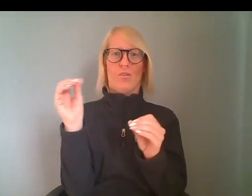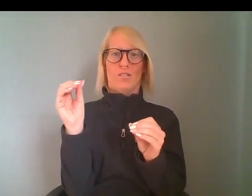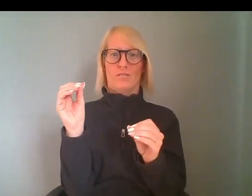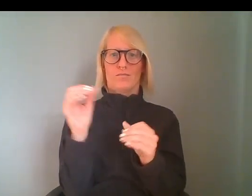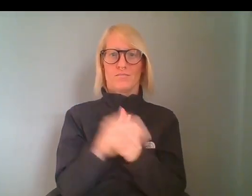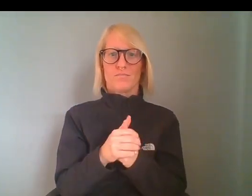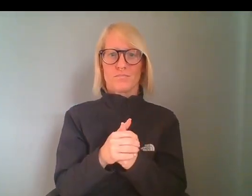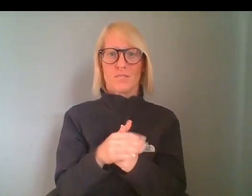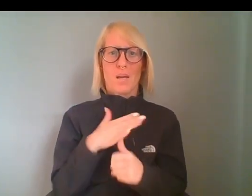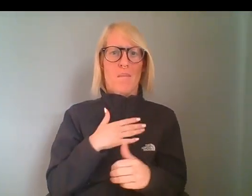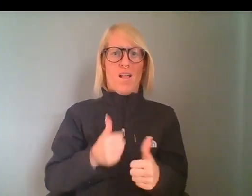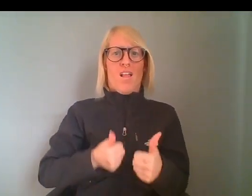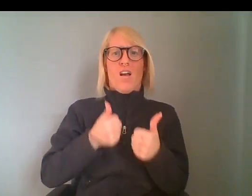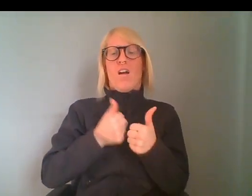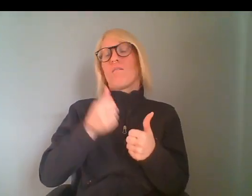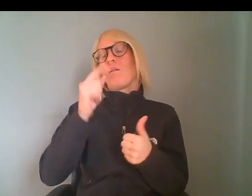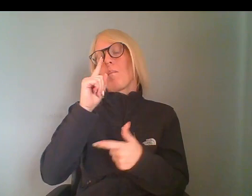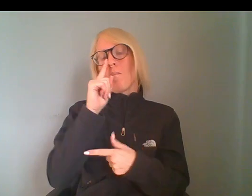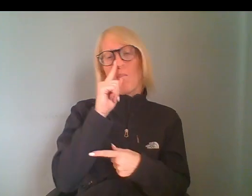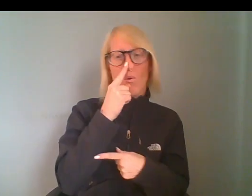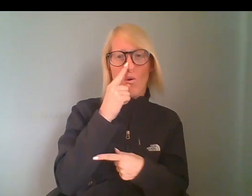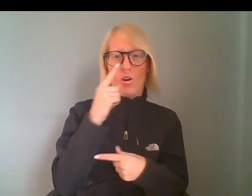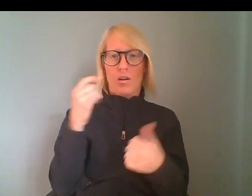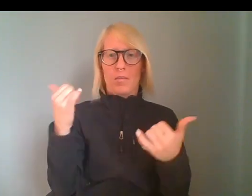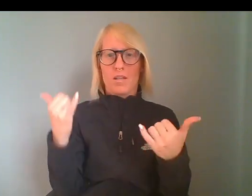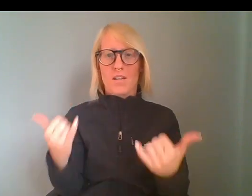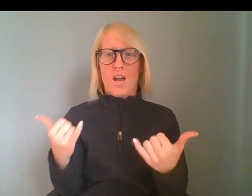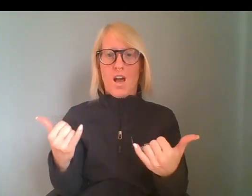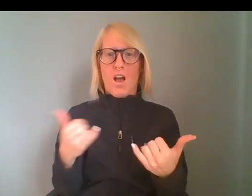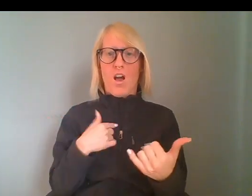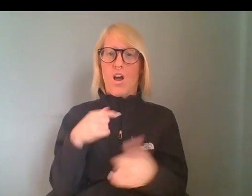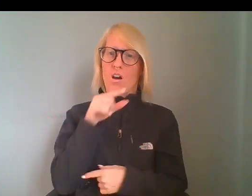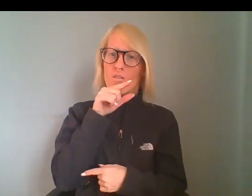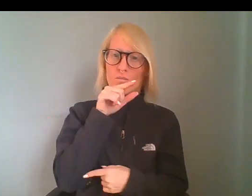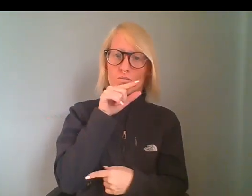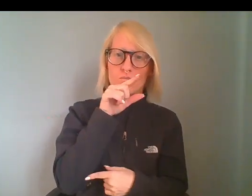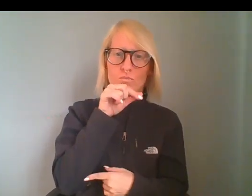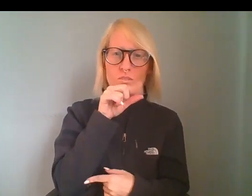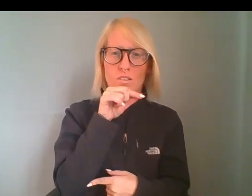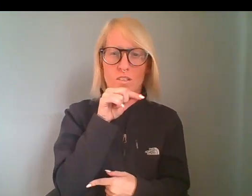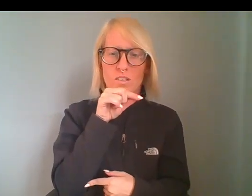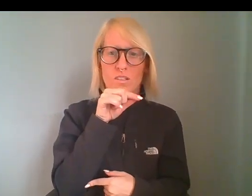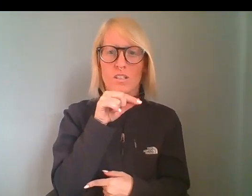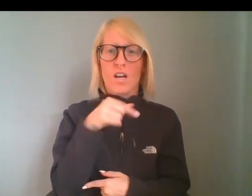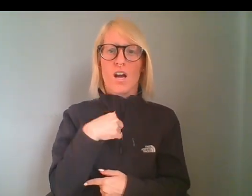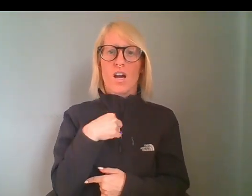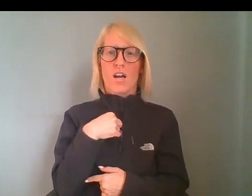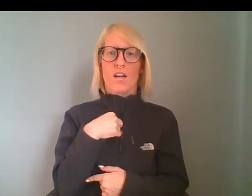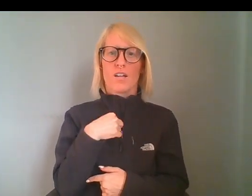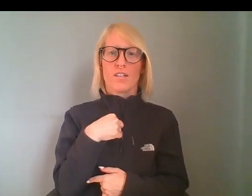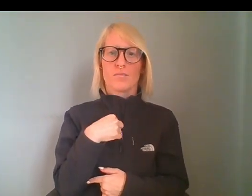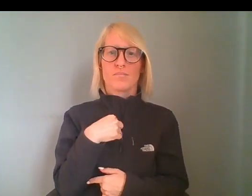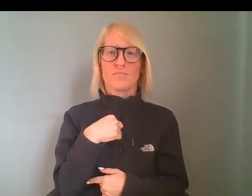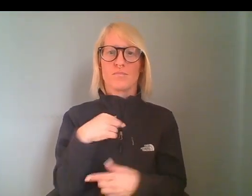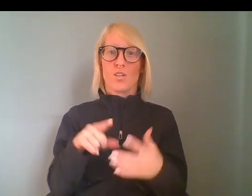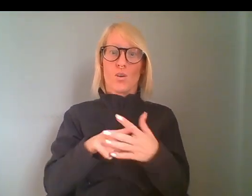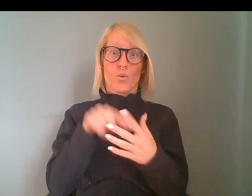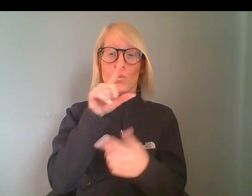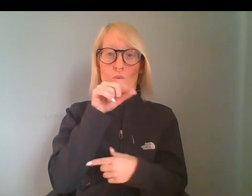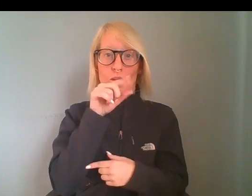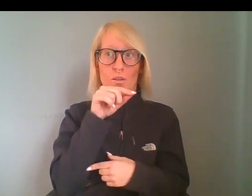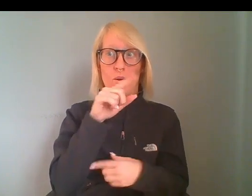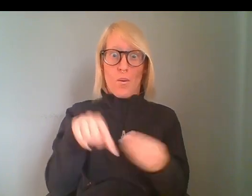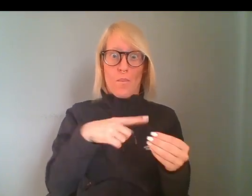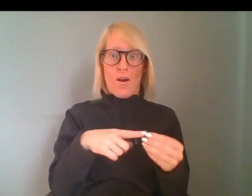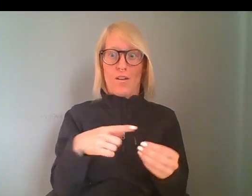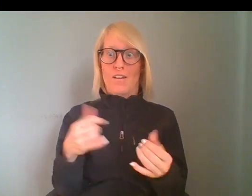it. Those people, I think, you know what, your life is unfortunately still boring. You're just telling everyone exactly how boring it is, right? So that doesn't change it